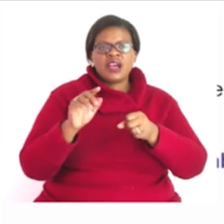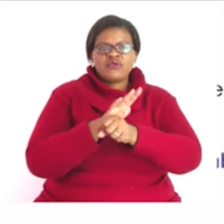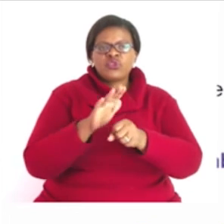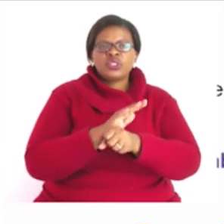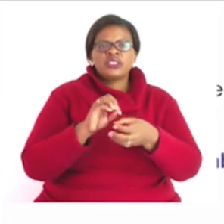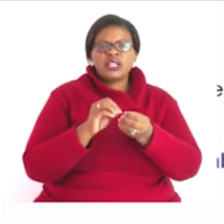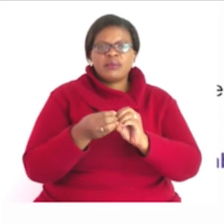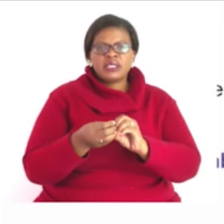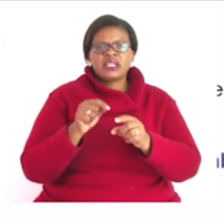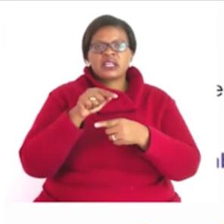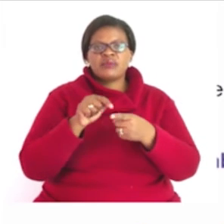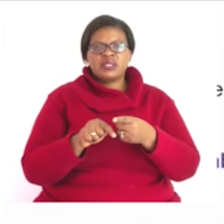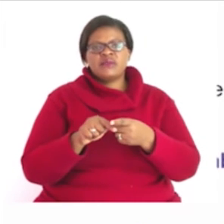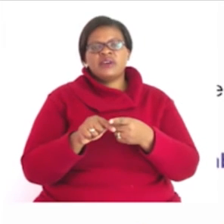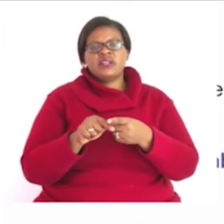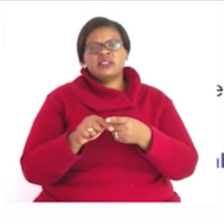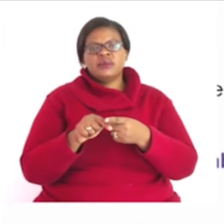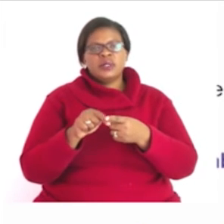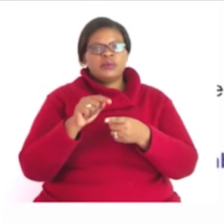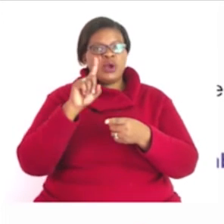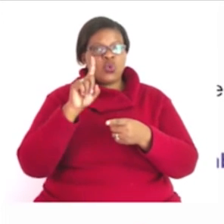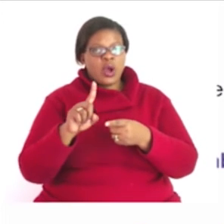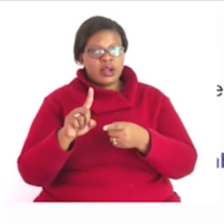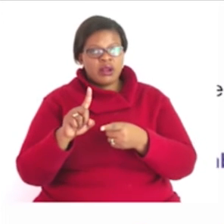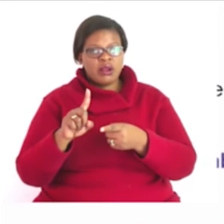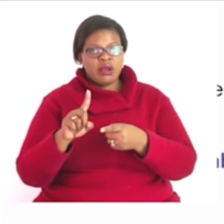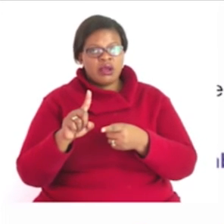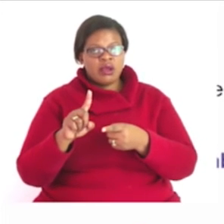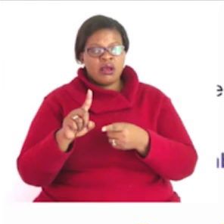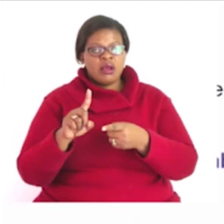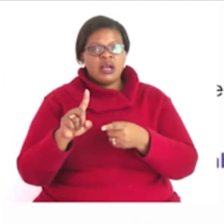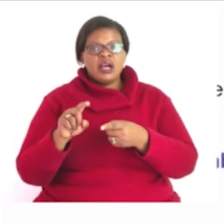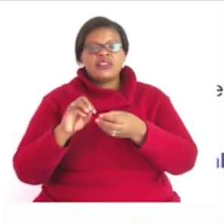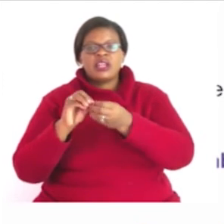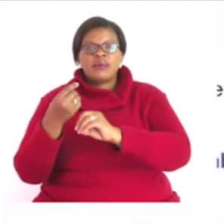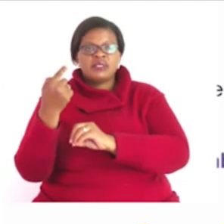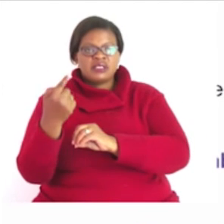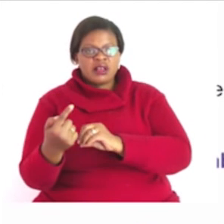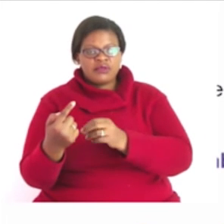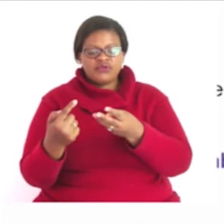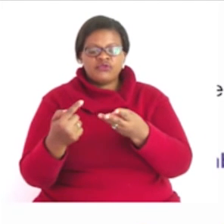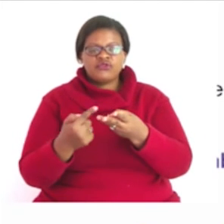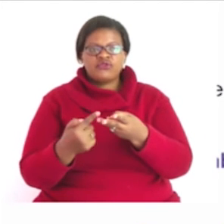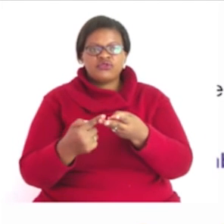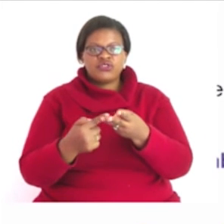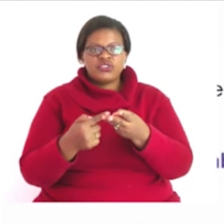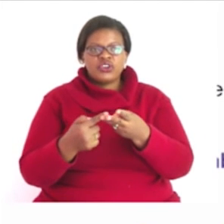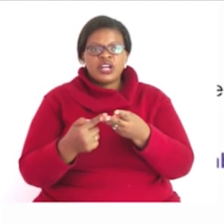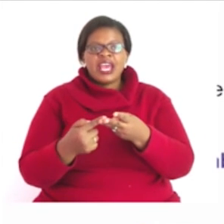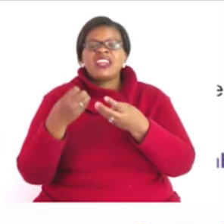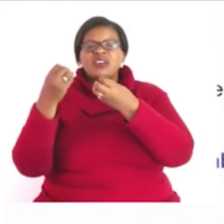are divisible by 1, the number itself, and